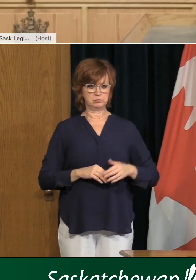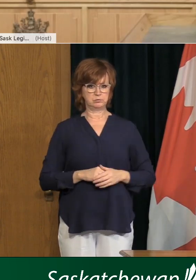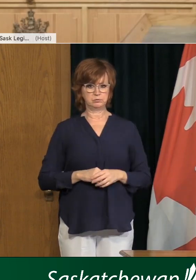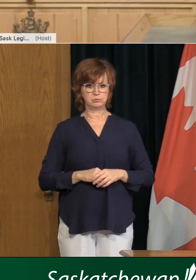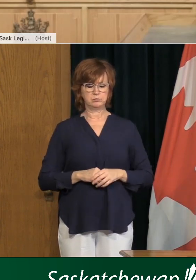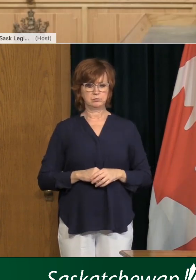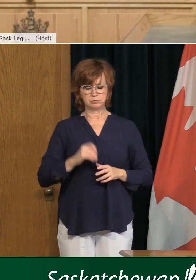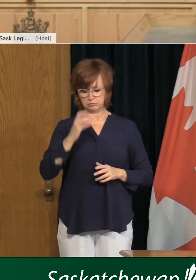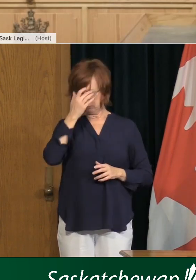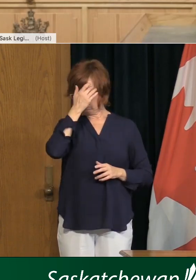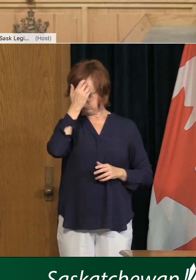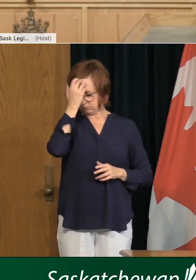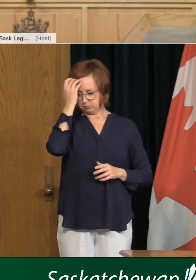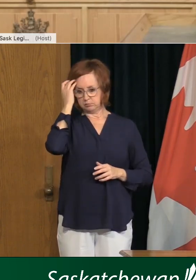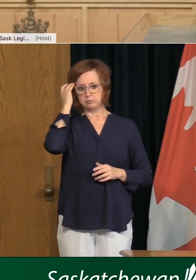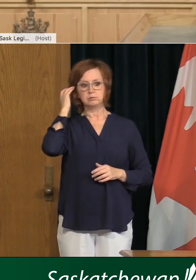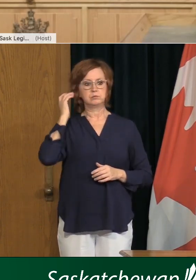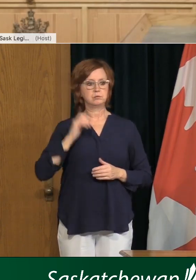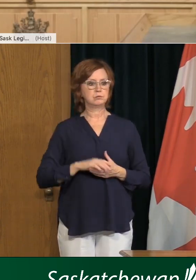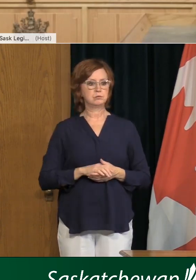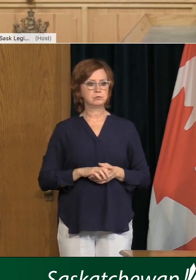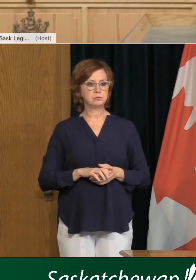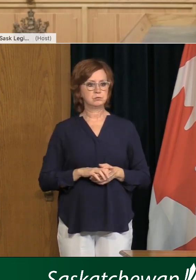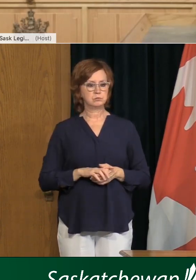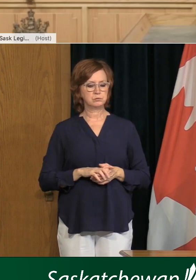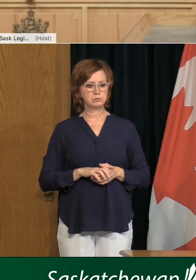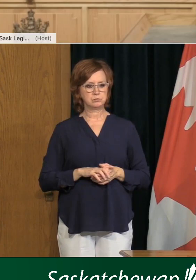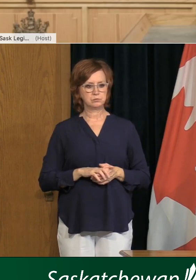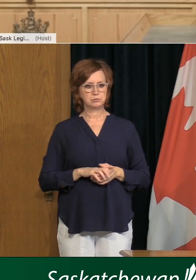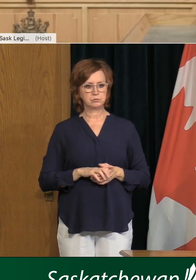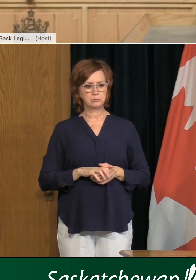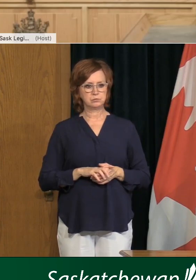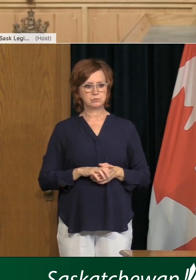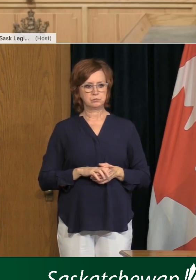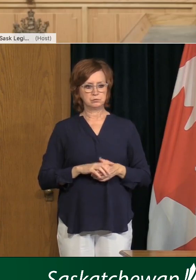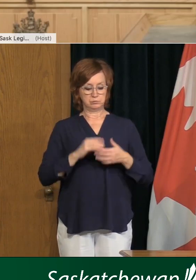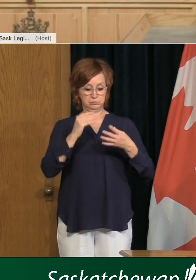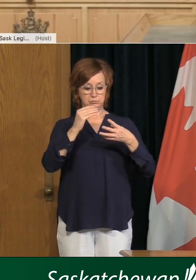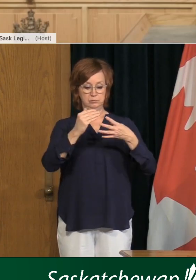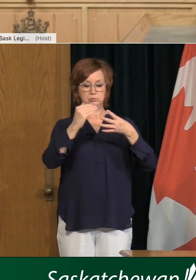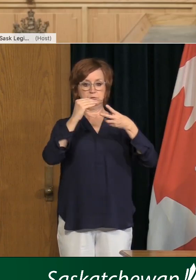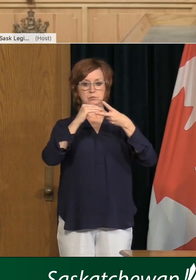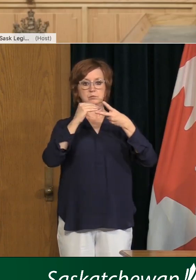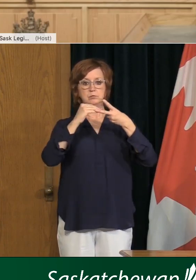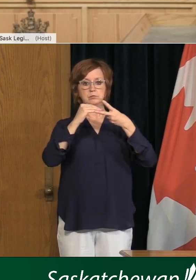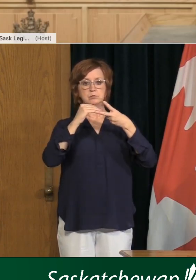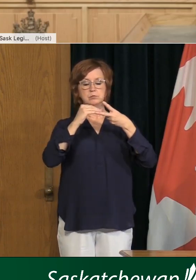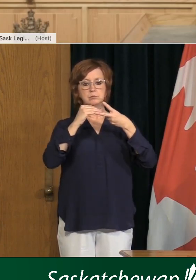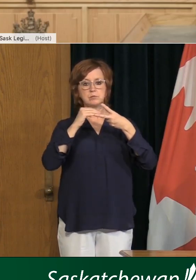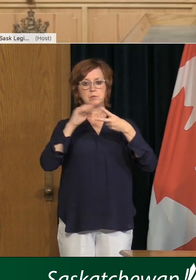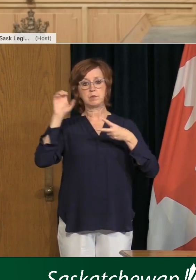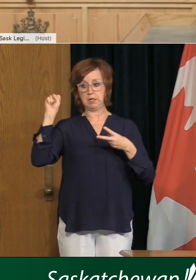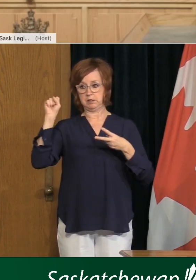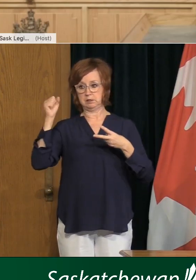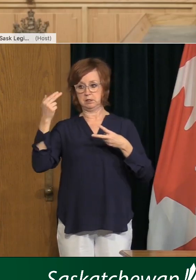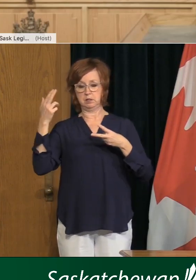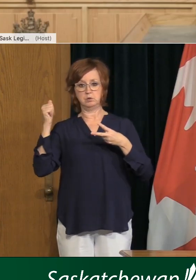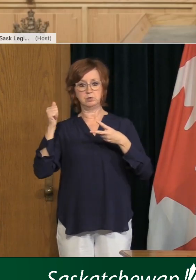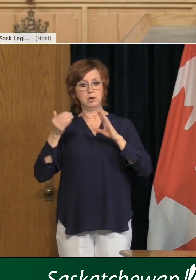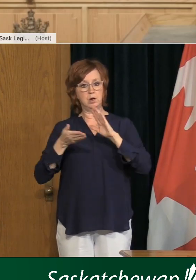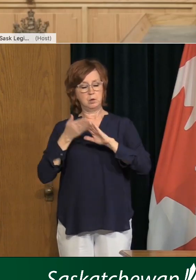So phase 2 then is really the resumption of SHA, Saskatchewan Health Authority,